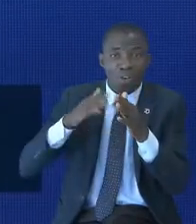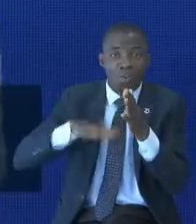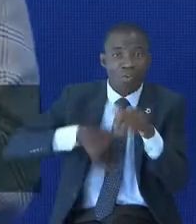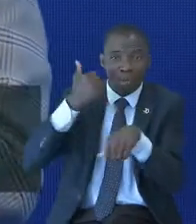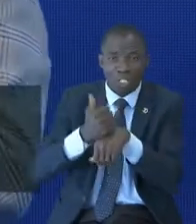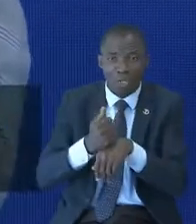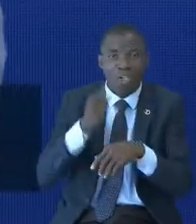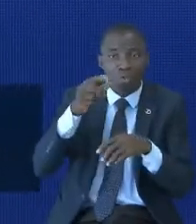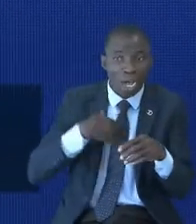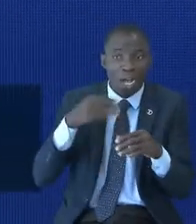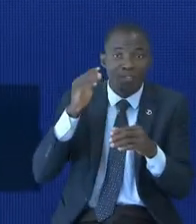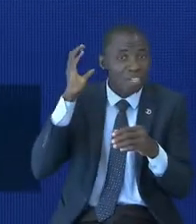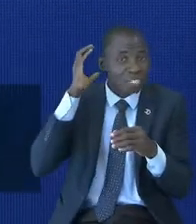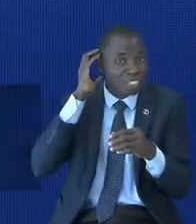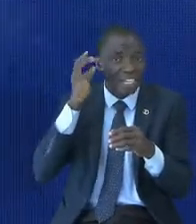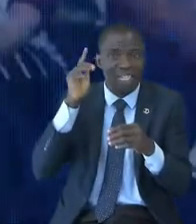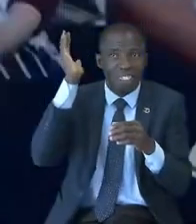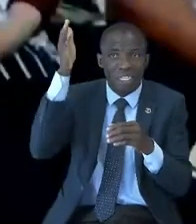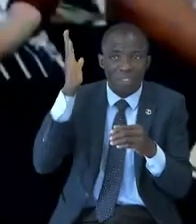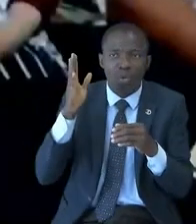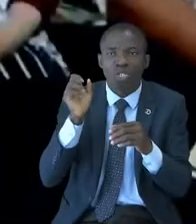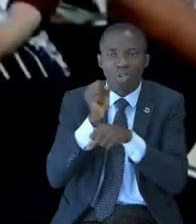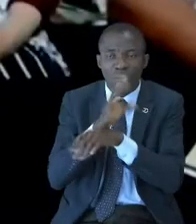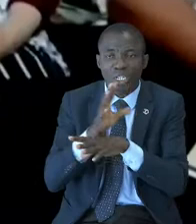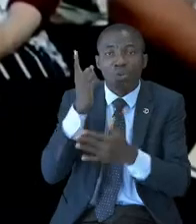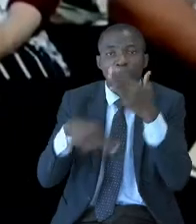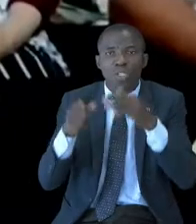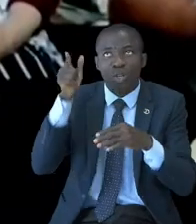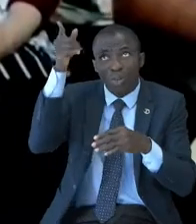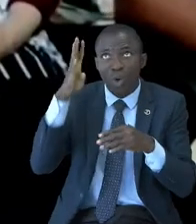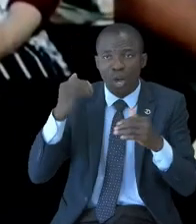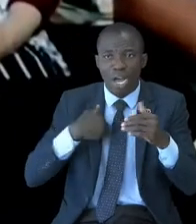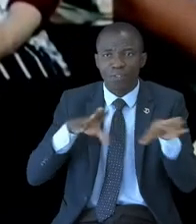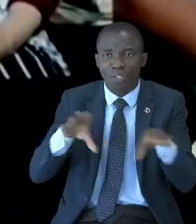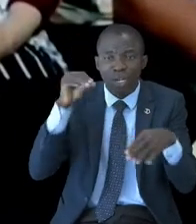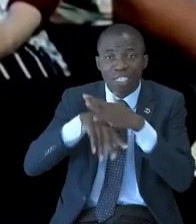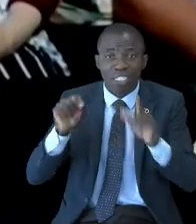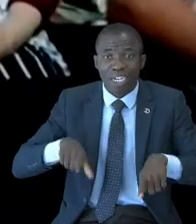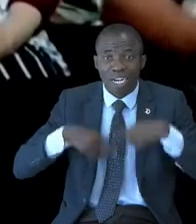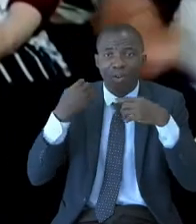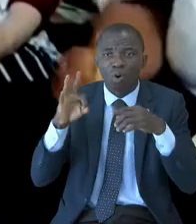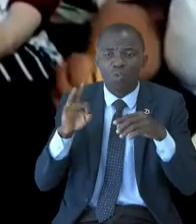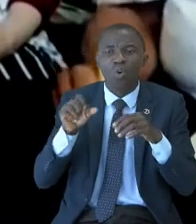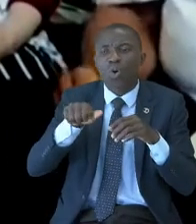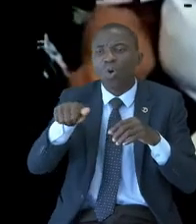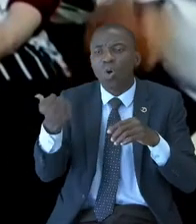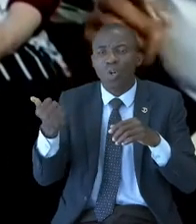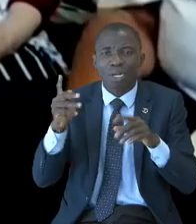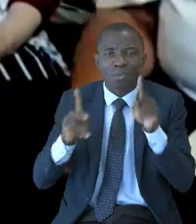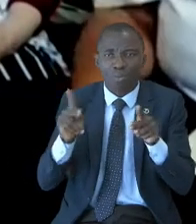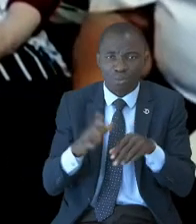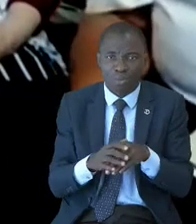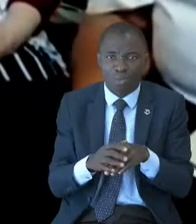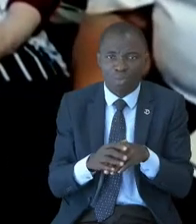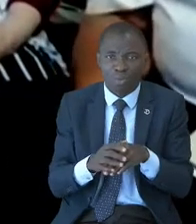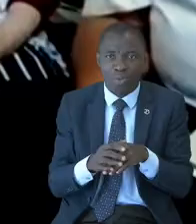heard testimonies already, what God has done in the lives of other people.